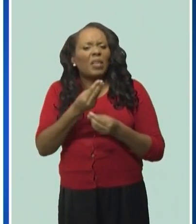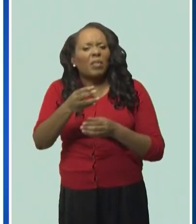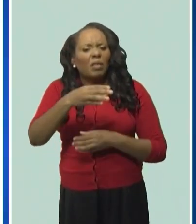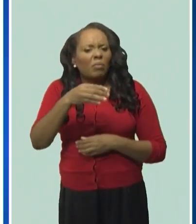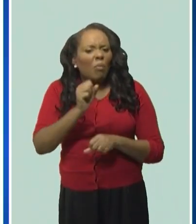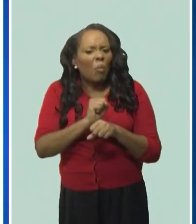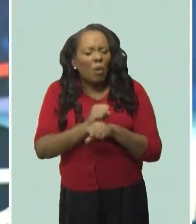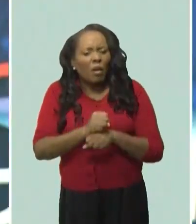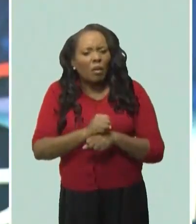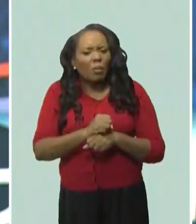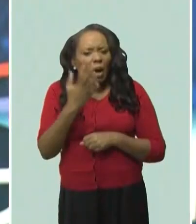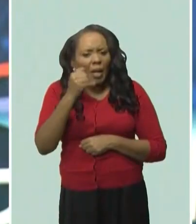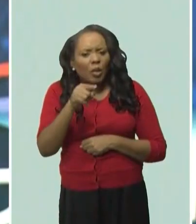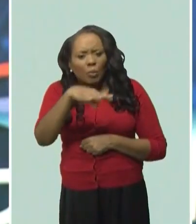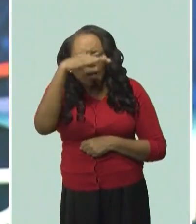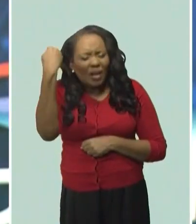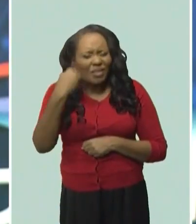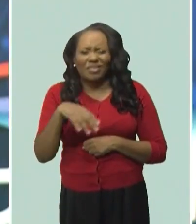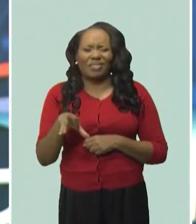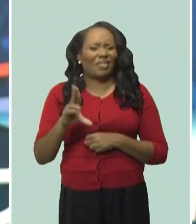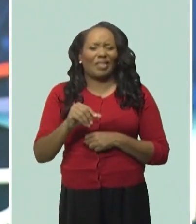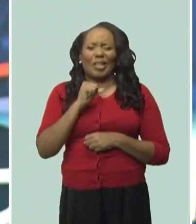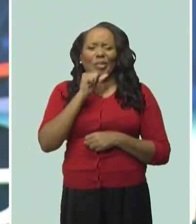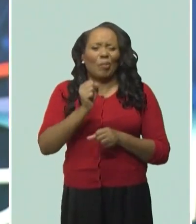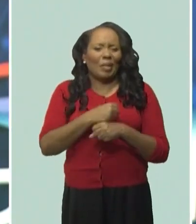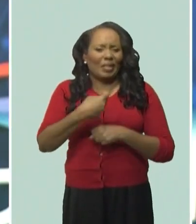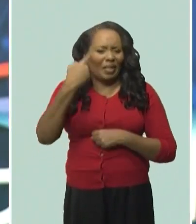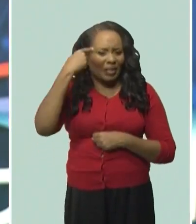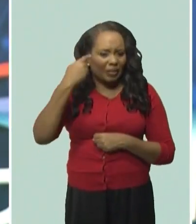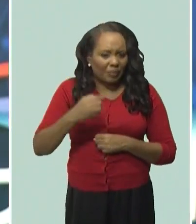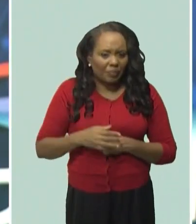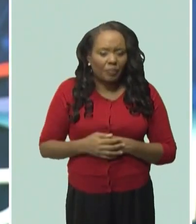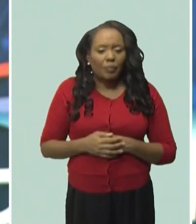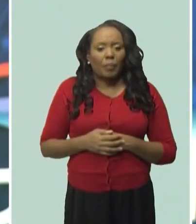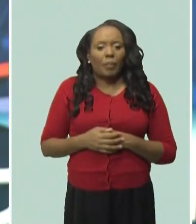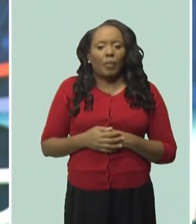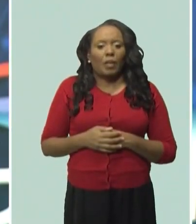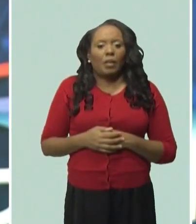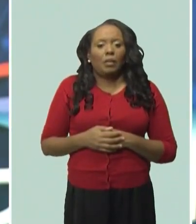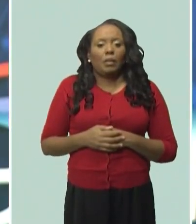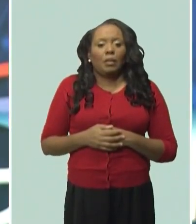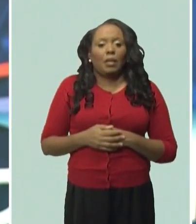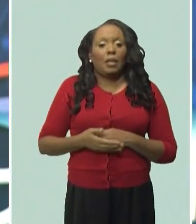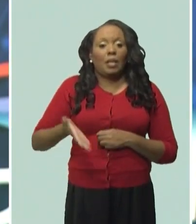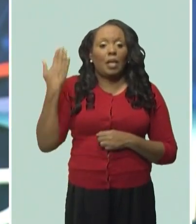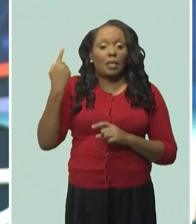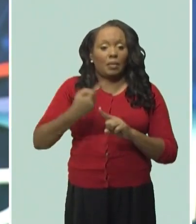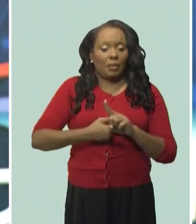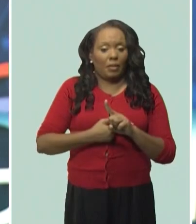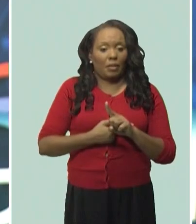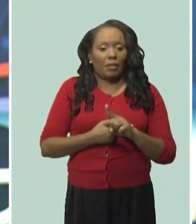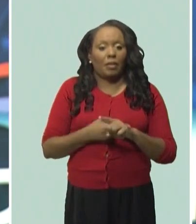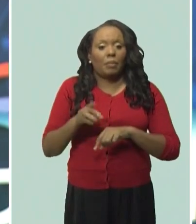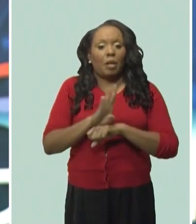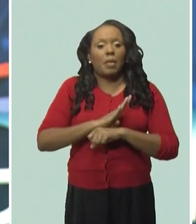black? The man who up until last month held the title as the island's oldest man has been laid to